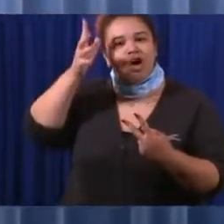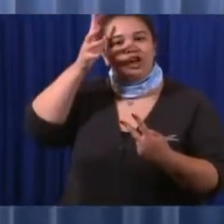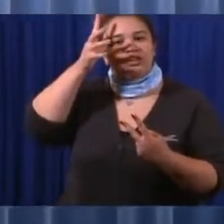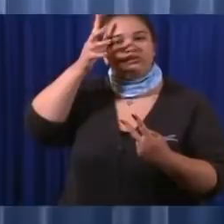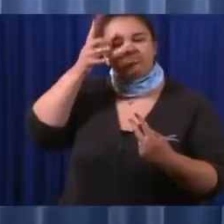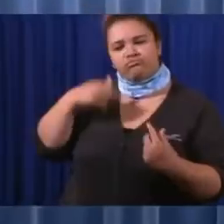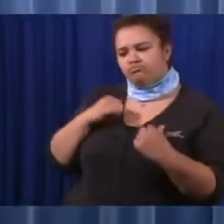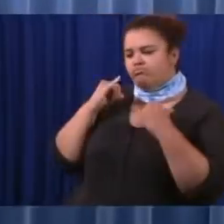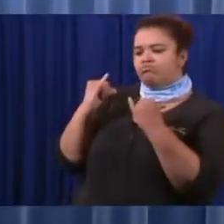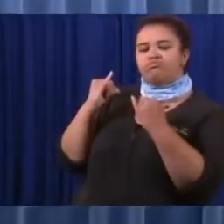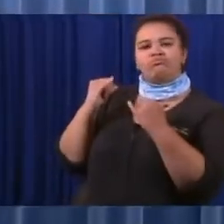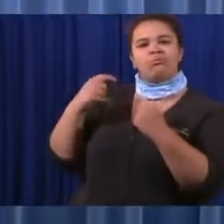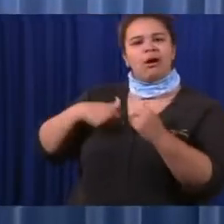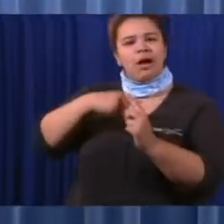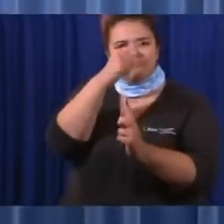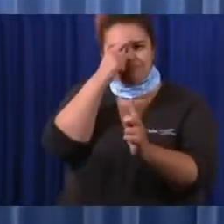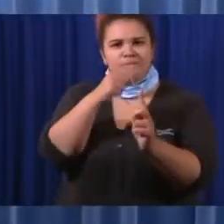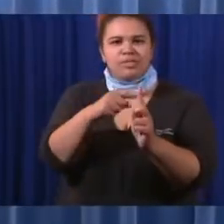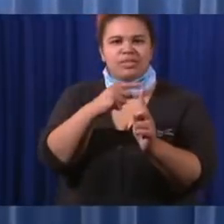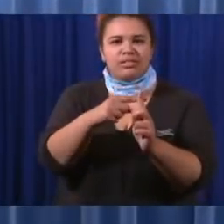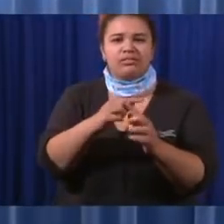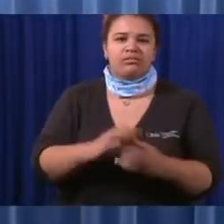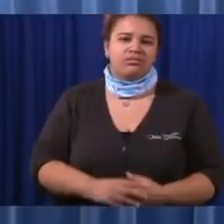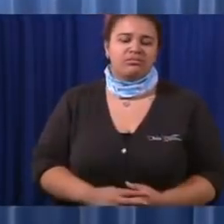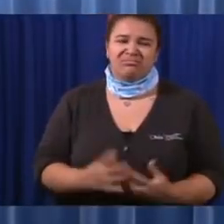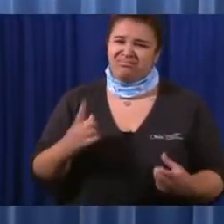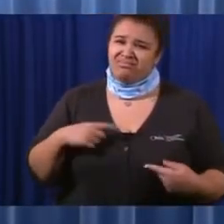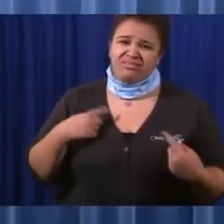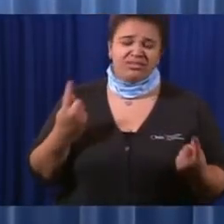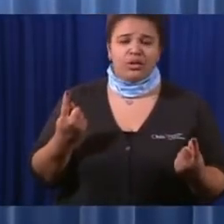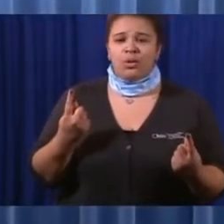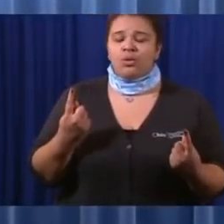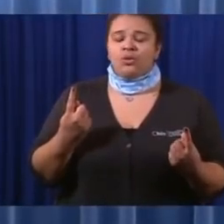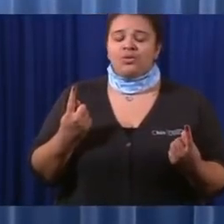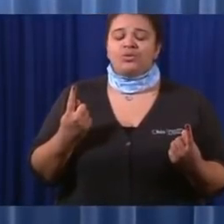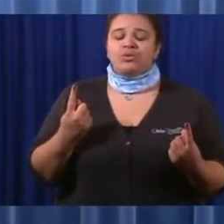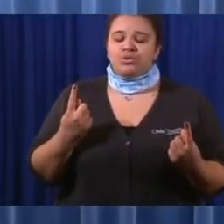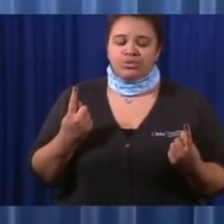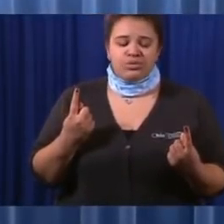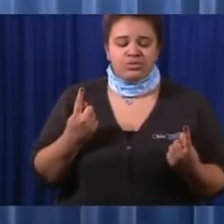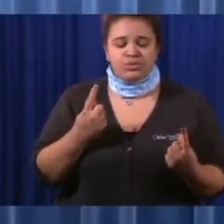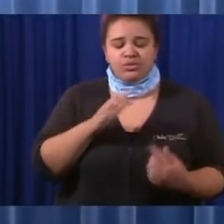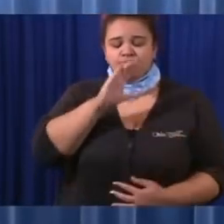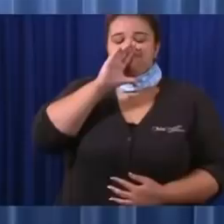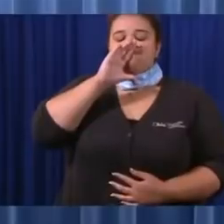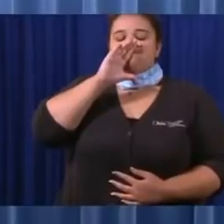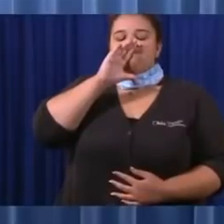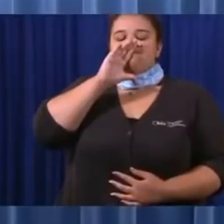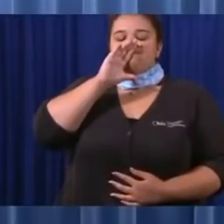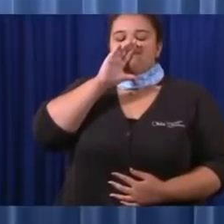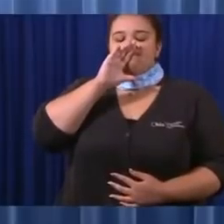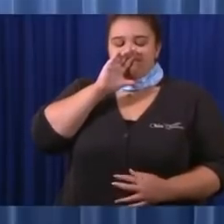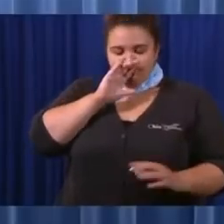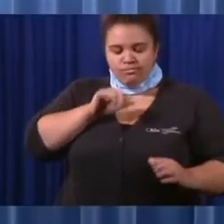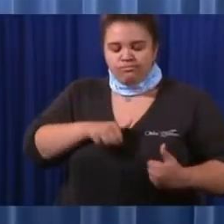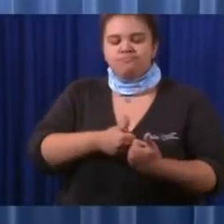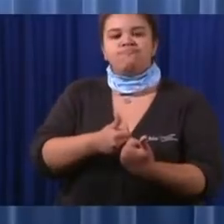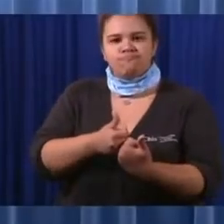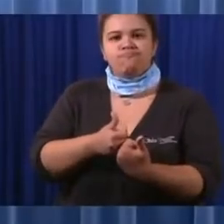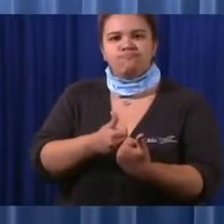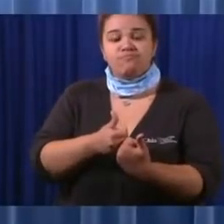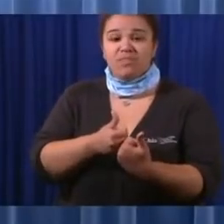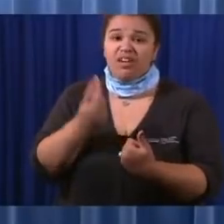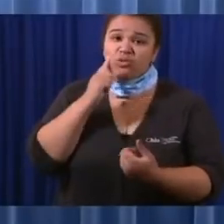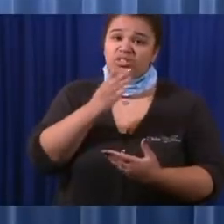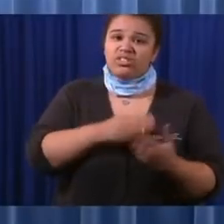been a tough time. This has been a tough time for all Ohioans, some much tougher than others. But I